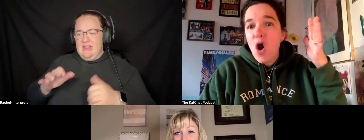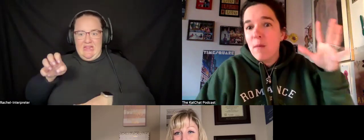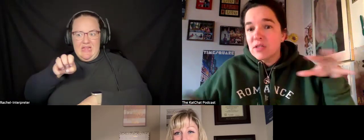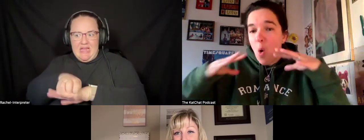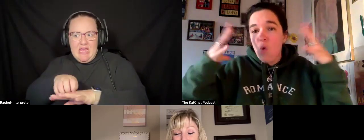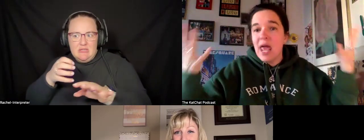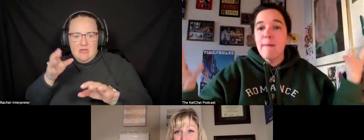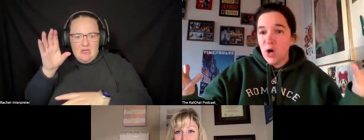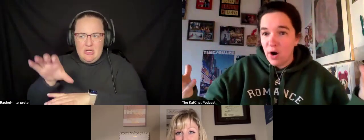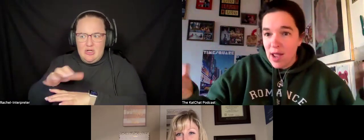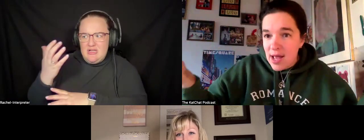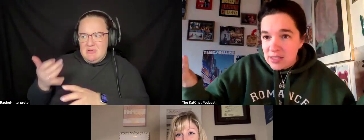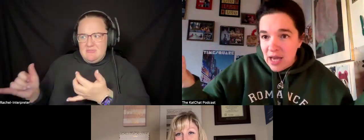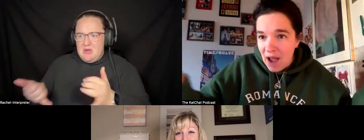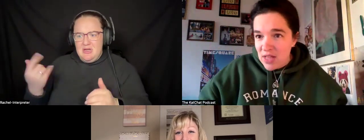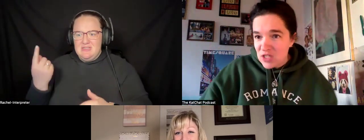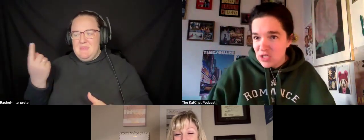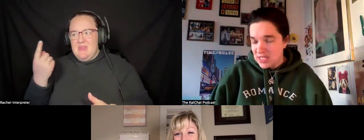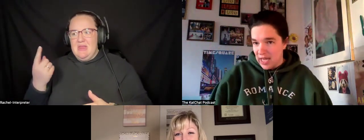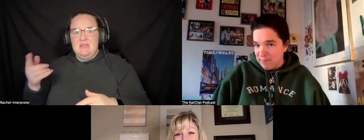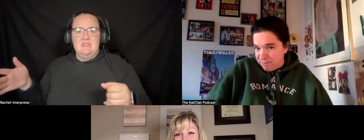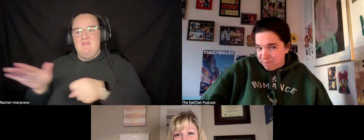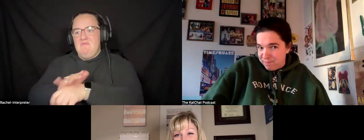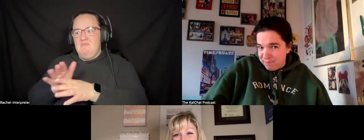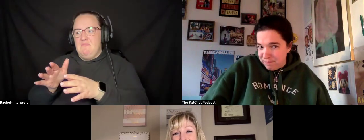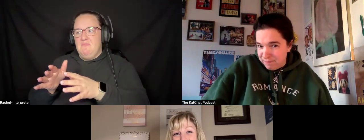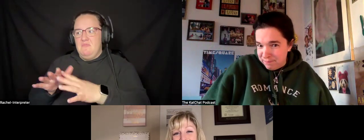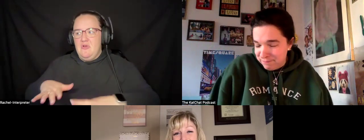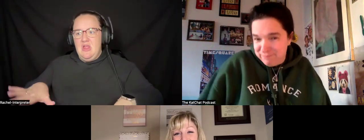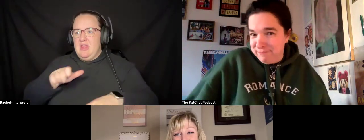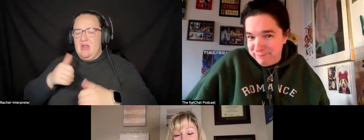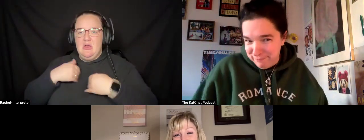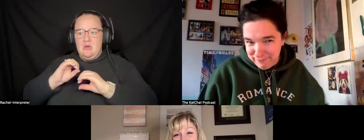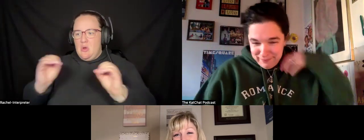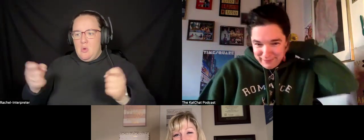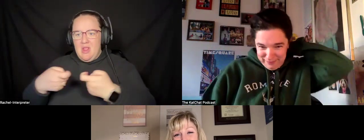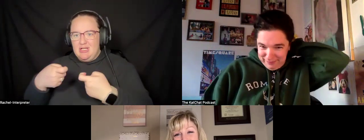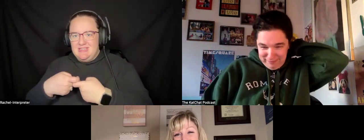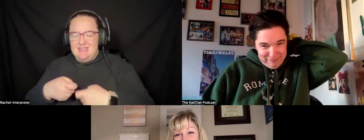Christmas party because the whole neighborhood didn't have electricity. Yeah.